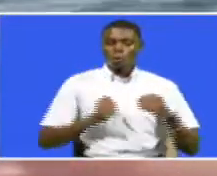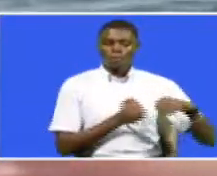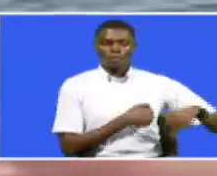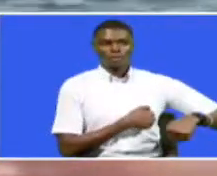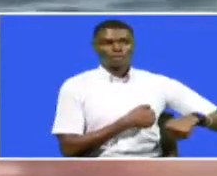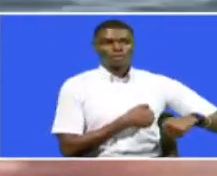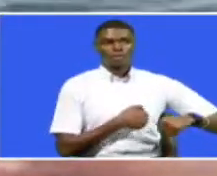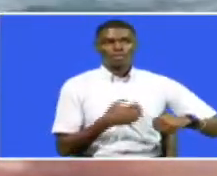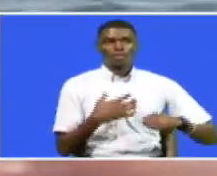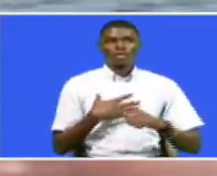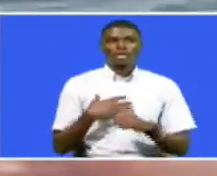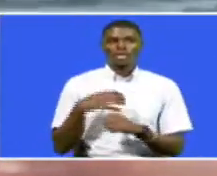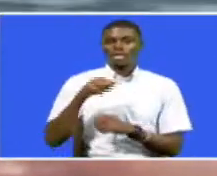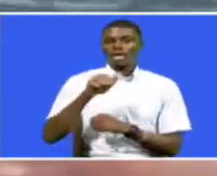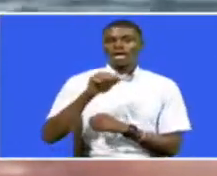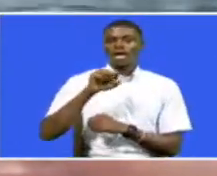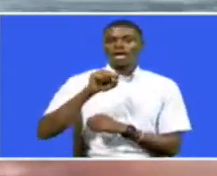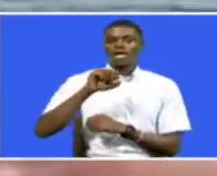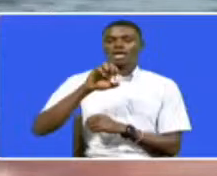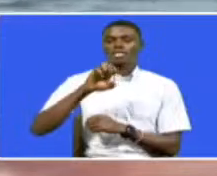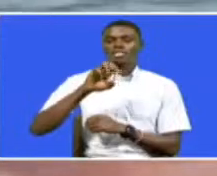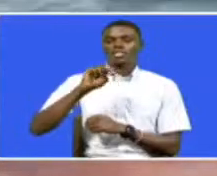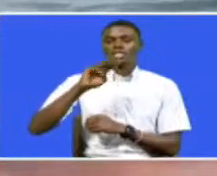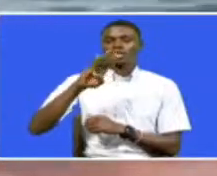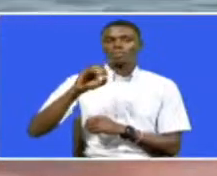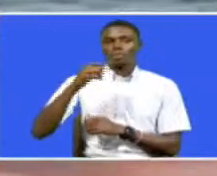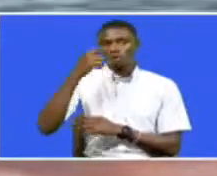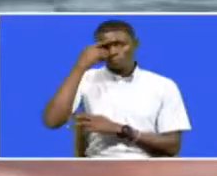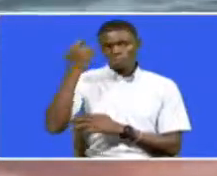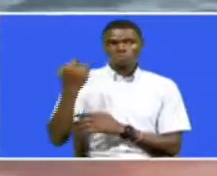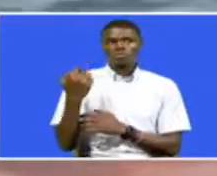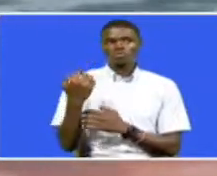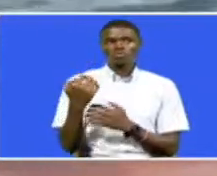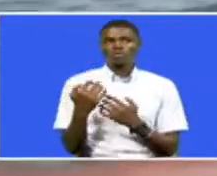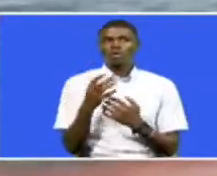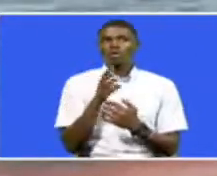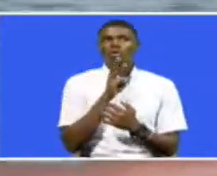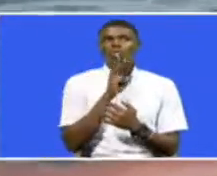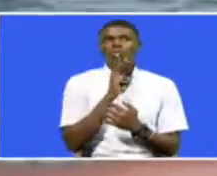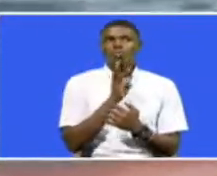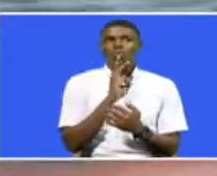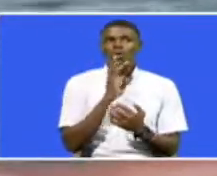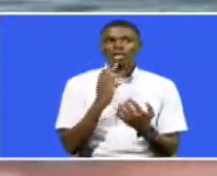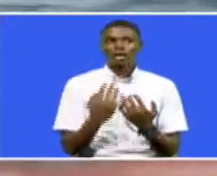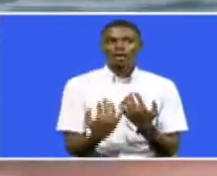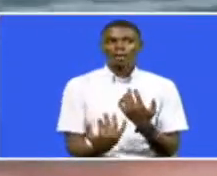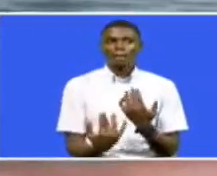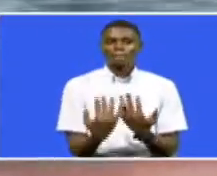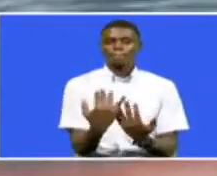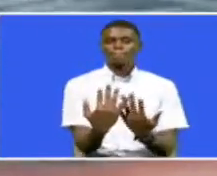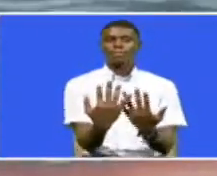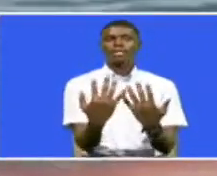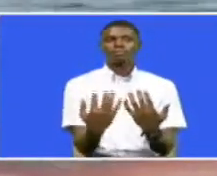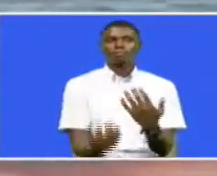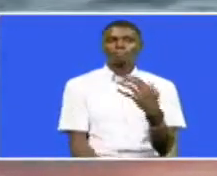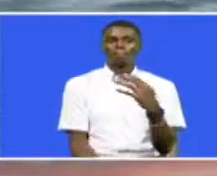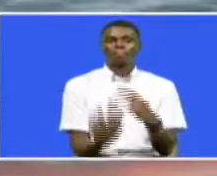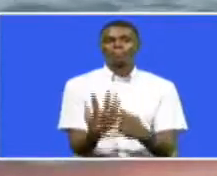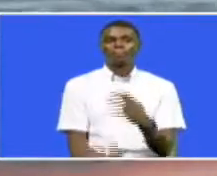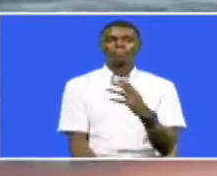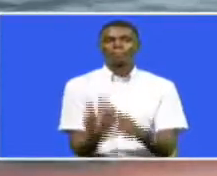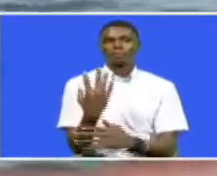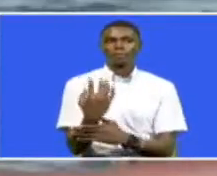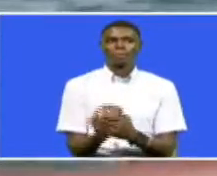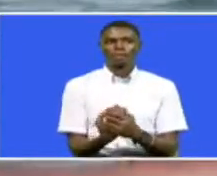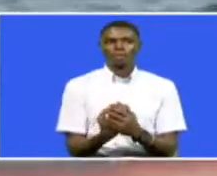and Sembo Bay. This is because of the rampant, you know, water hyacinth, and, you know, we